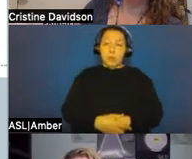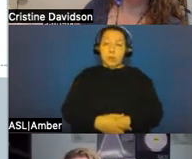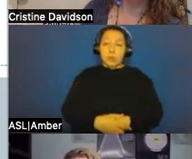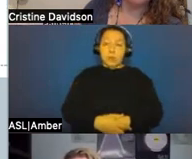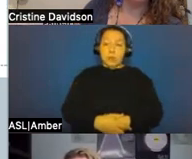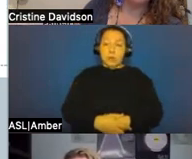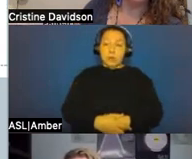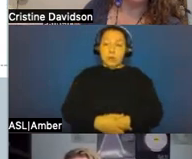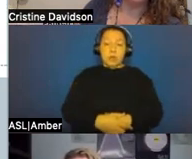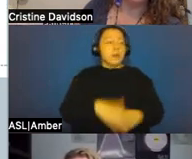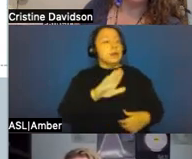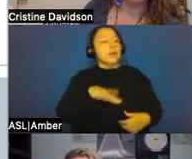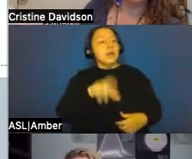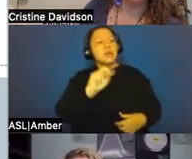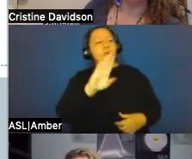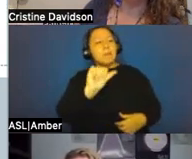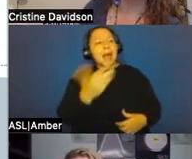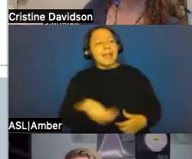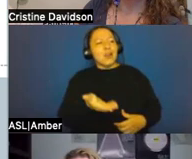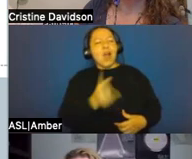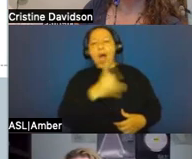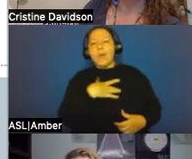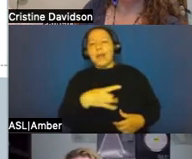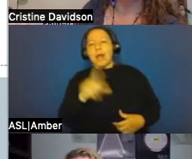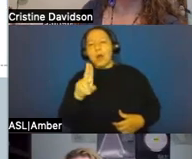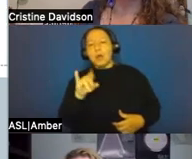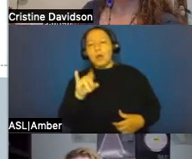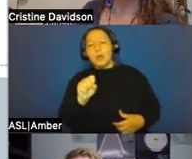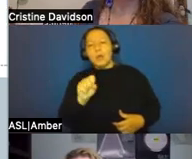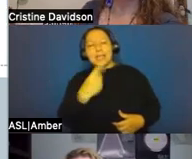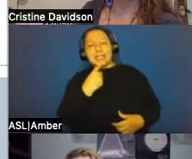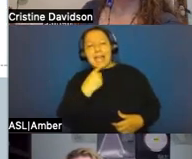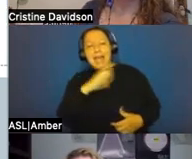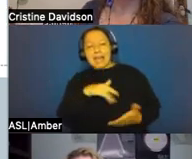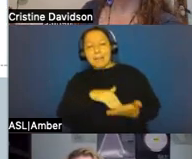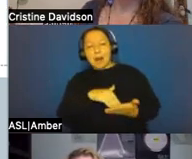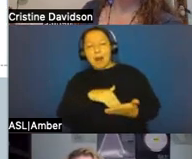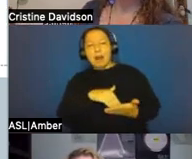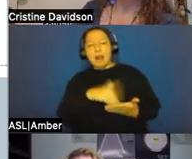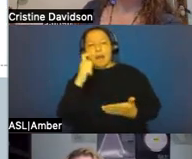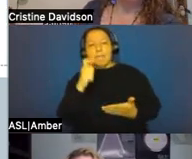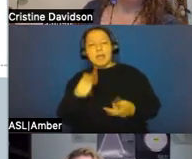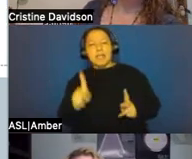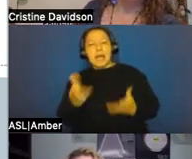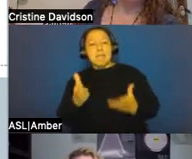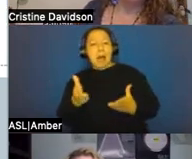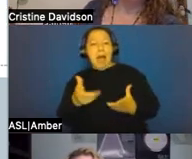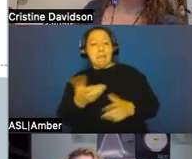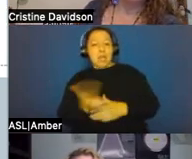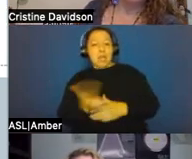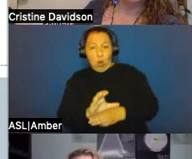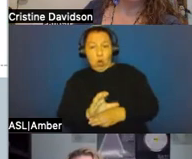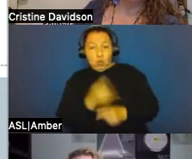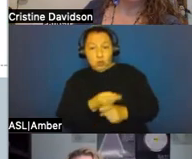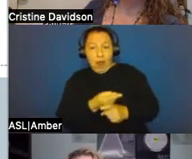This is Rebecca. I really liked what Louise said in the middle, because consent may be coerced, right? It